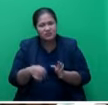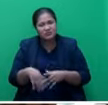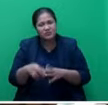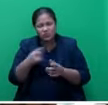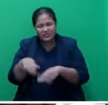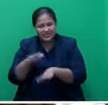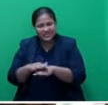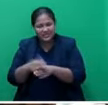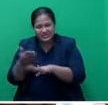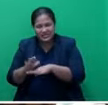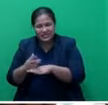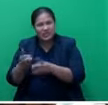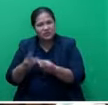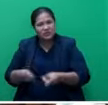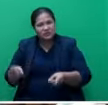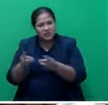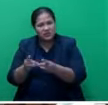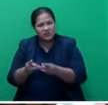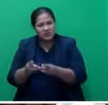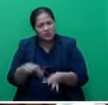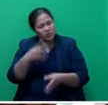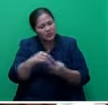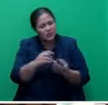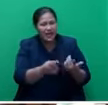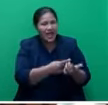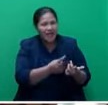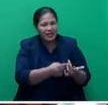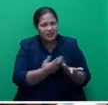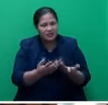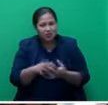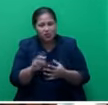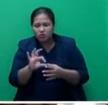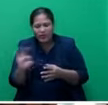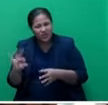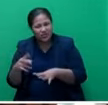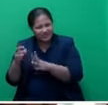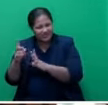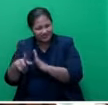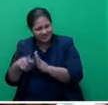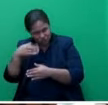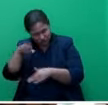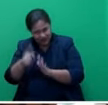new division will be selected by somebody else other than the Chief Magistrate or the Chief Justice?